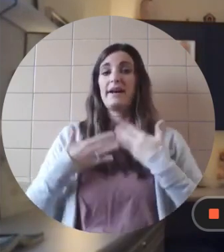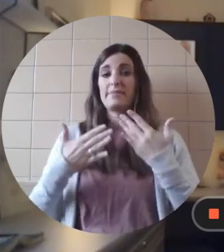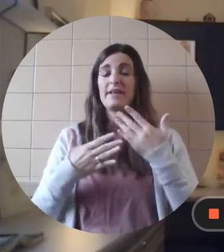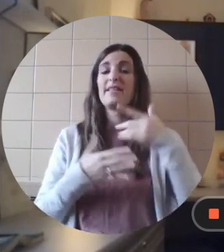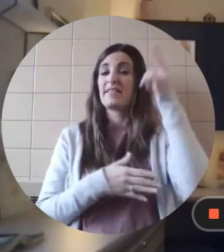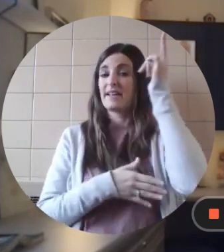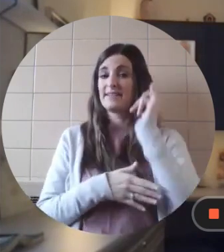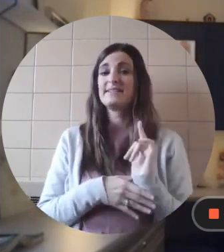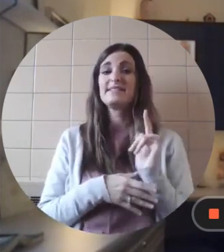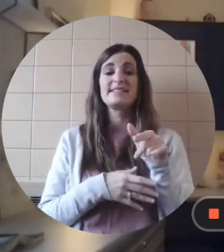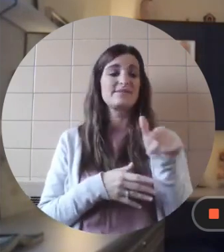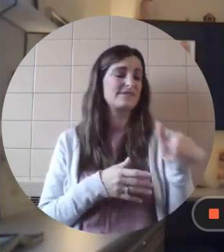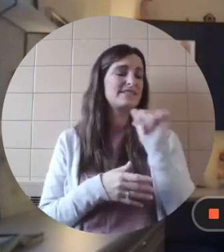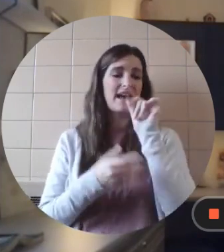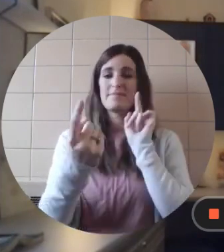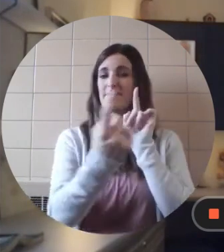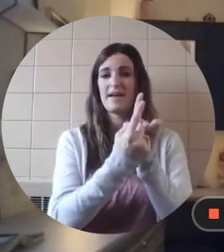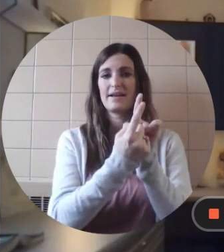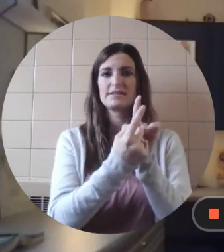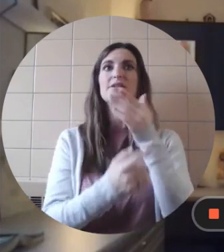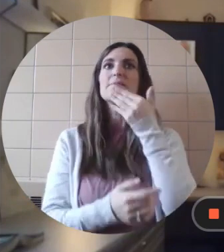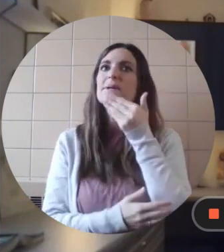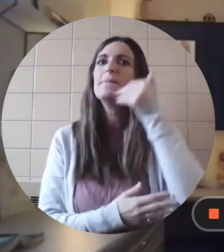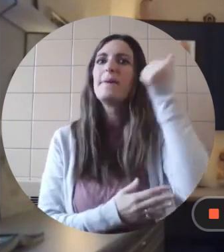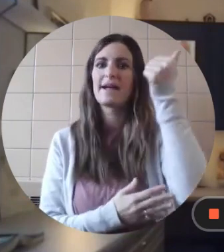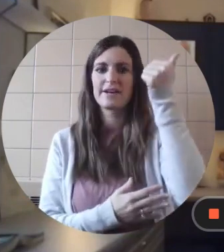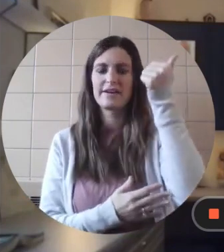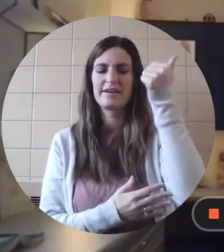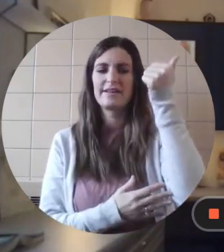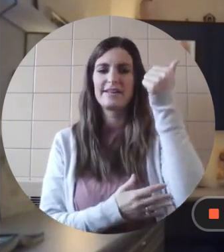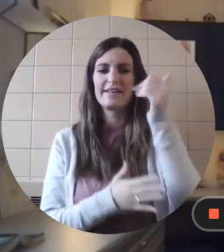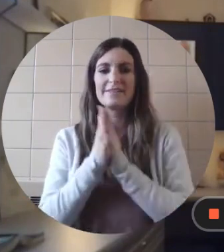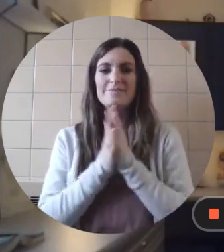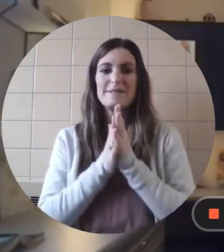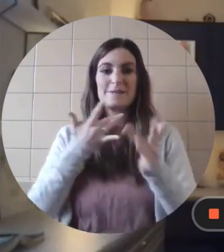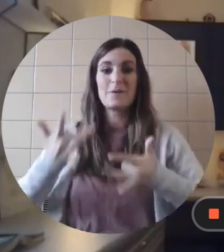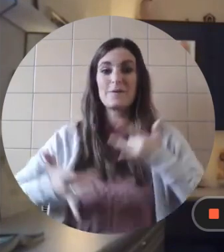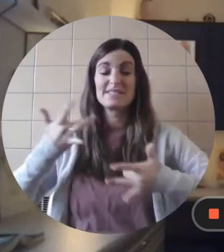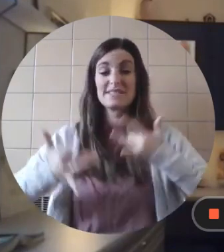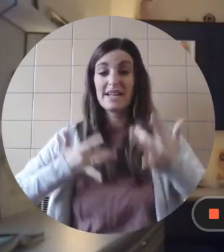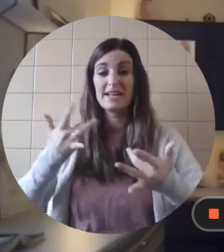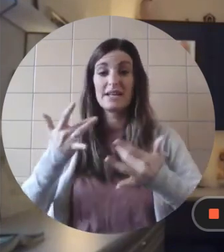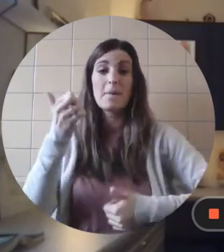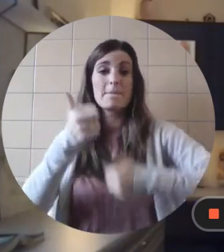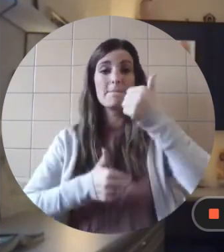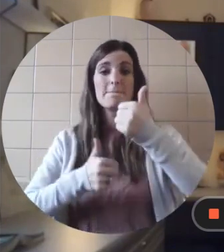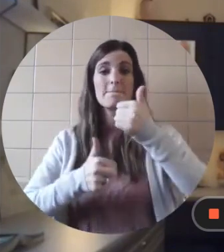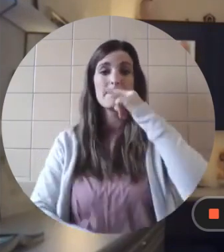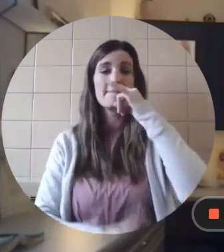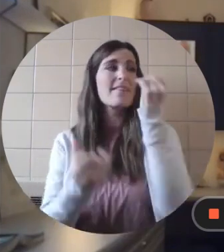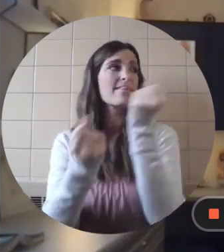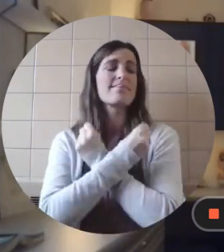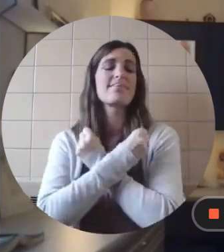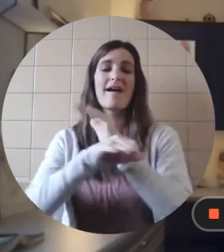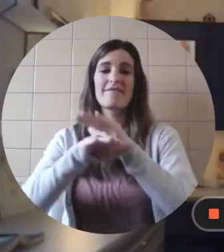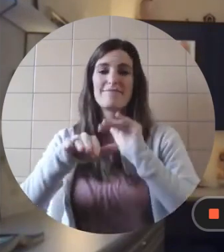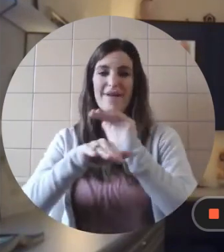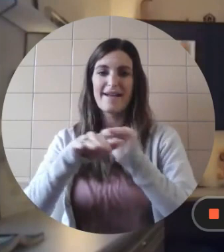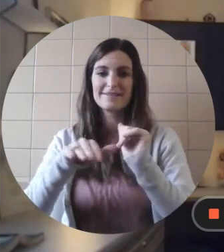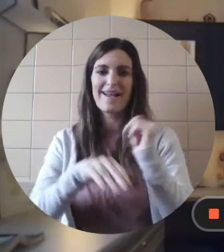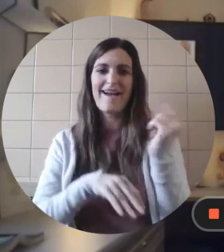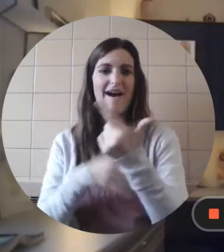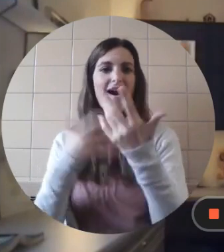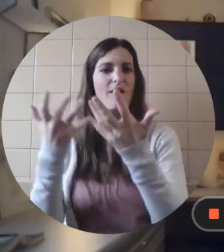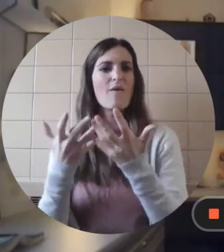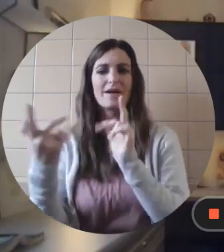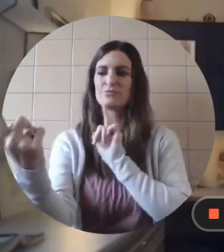yet. This would be even better. It could be a big, dramatic moment for my reveal. Most kids love pets. Everyone would want to meet Lappy and